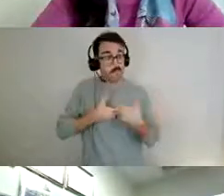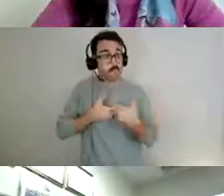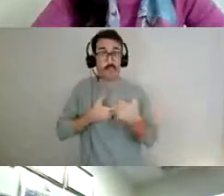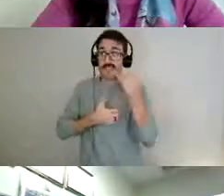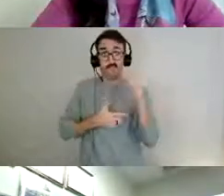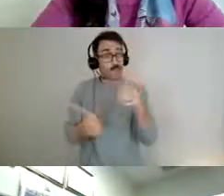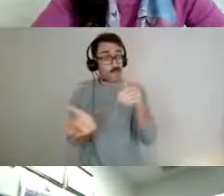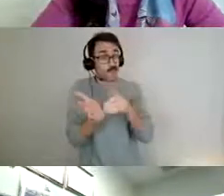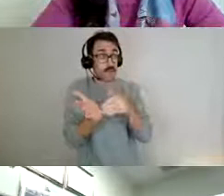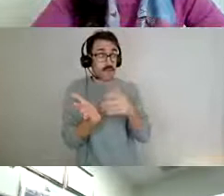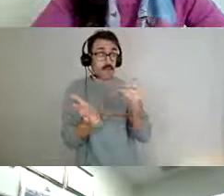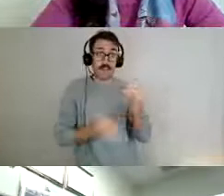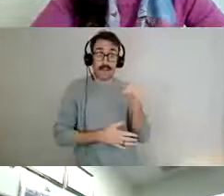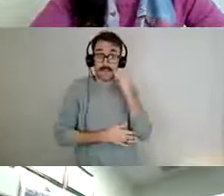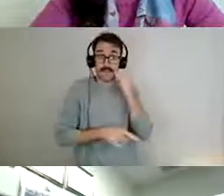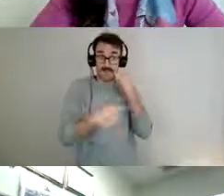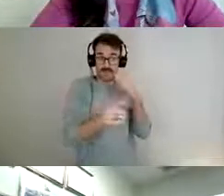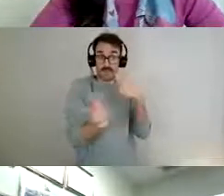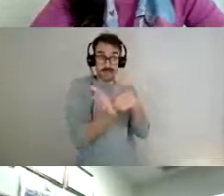interested if you're a family physician. I can see the